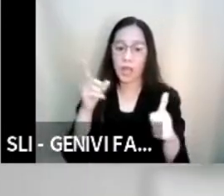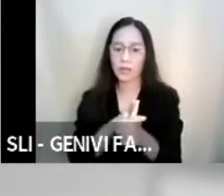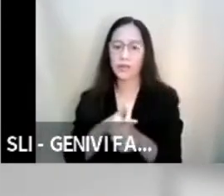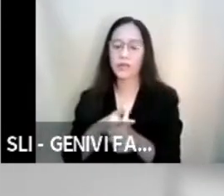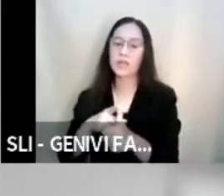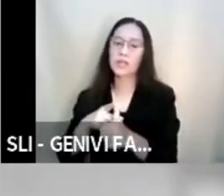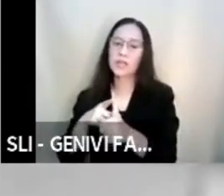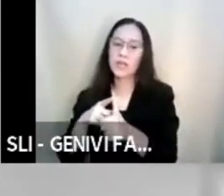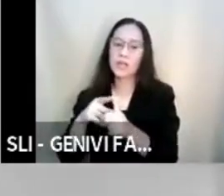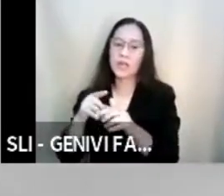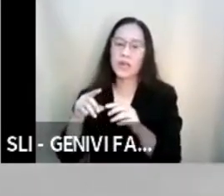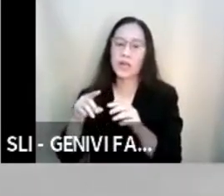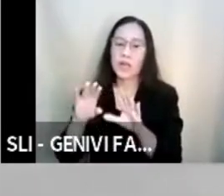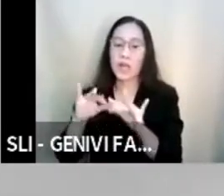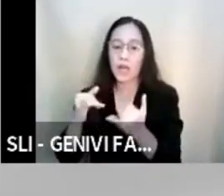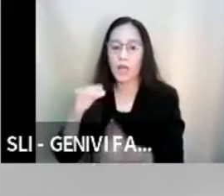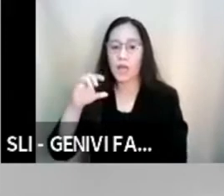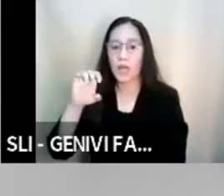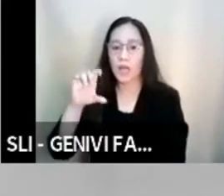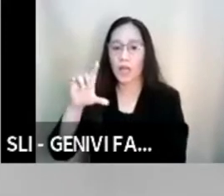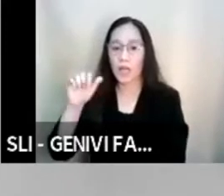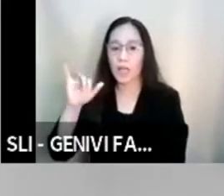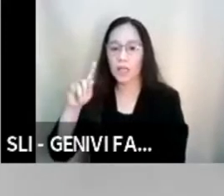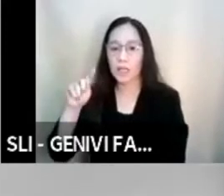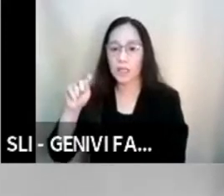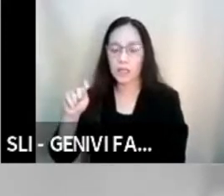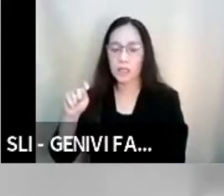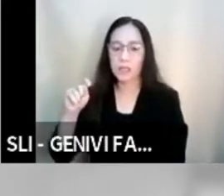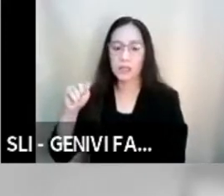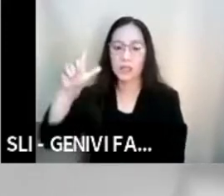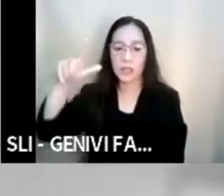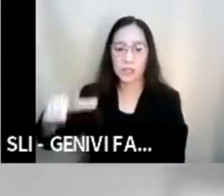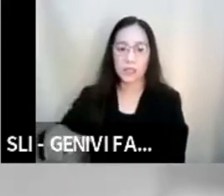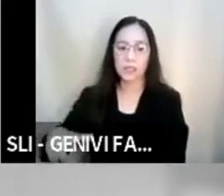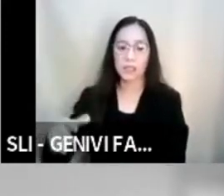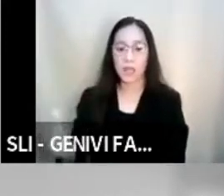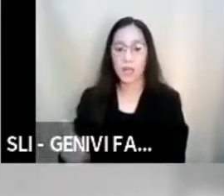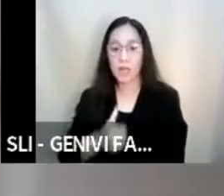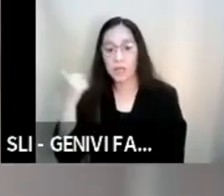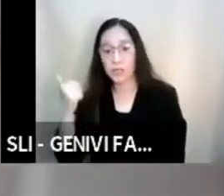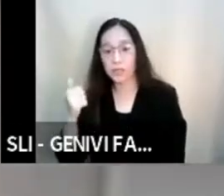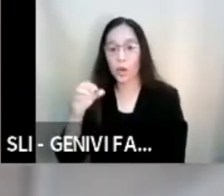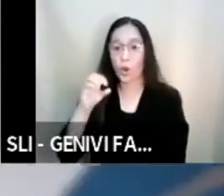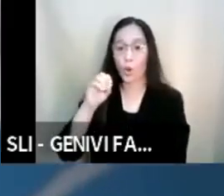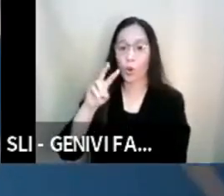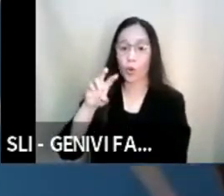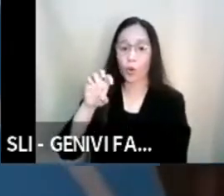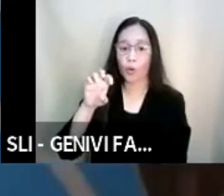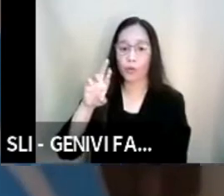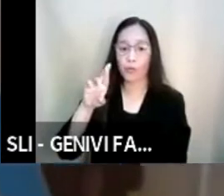the Elate, and then later on we come up with another brand, the Overdose. With